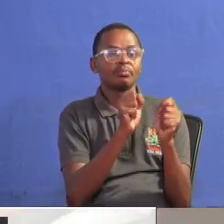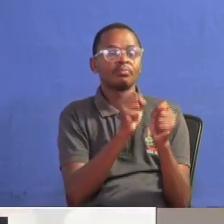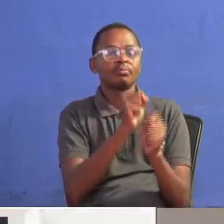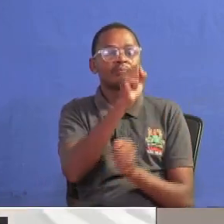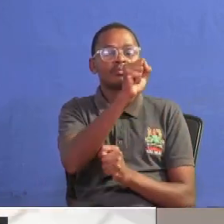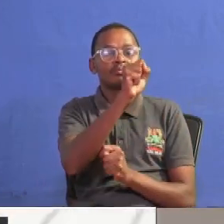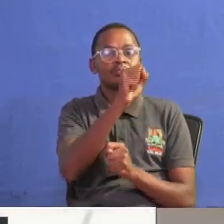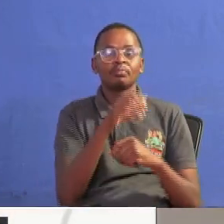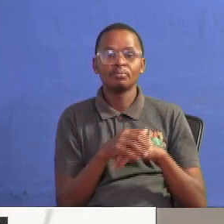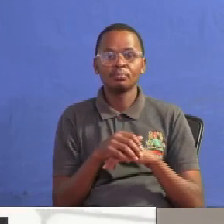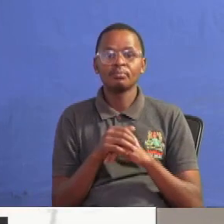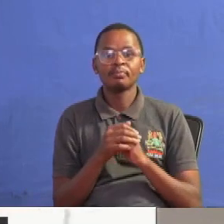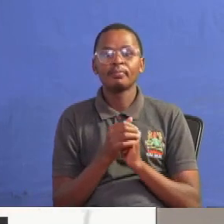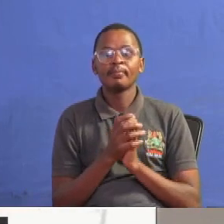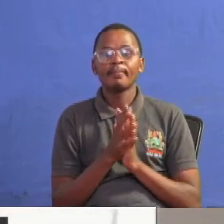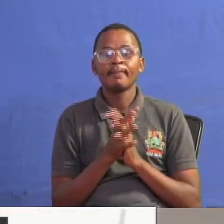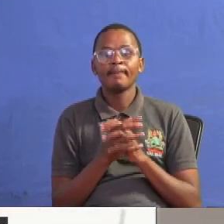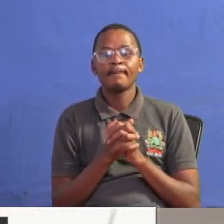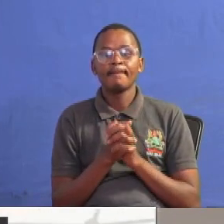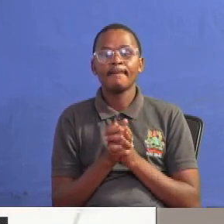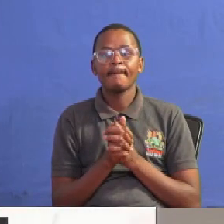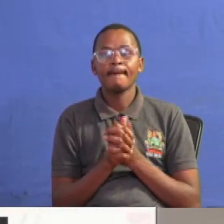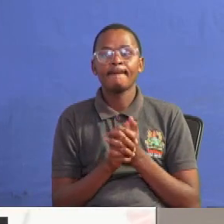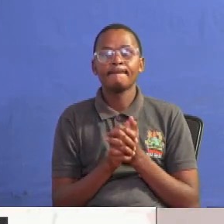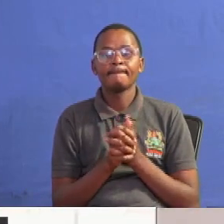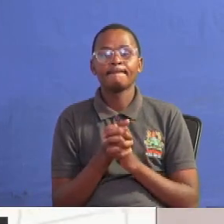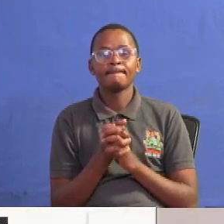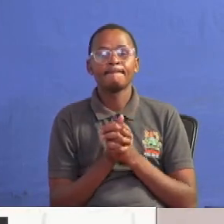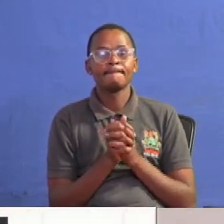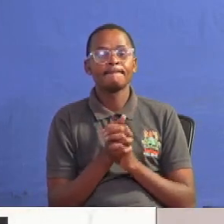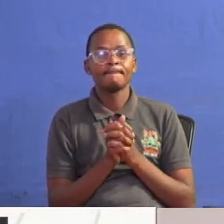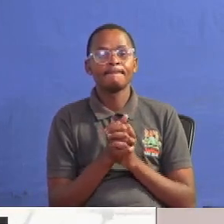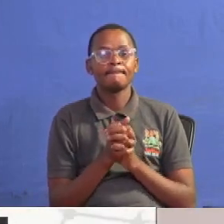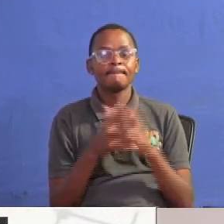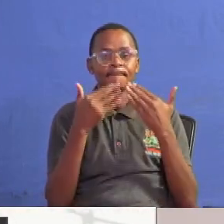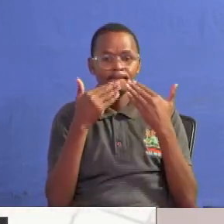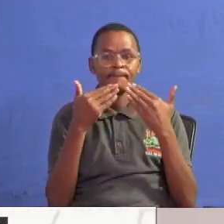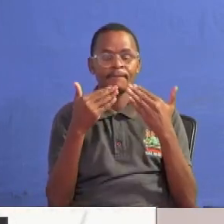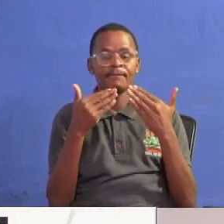period. Cynthia Derito, KUTV. Thank you,